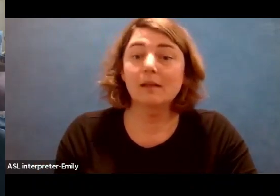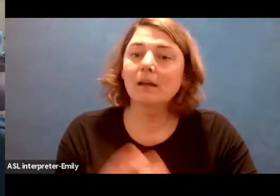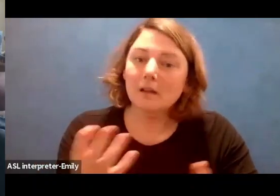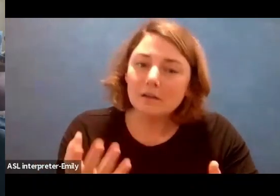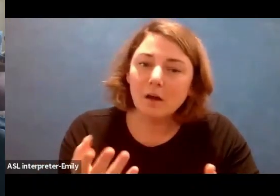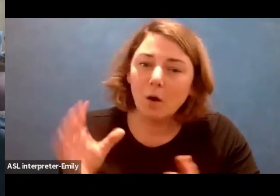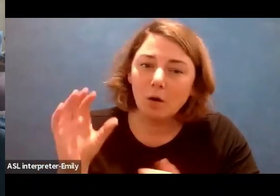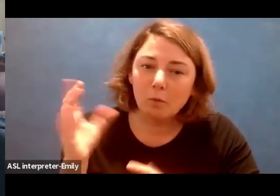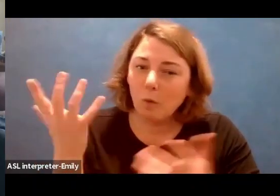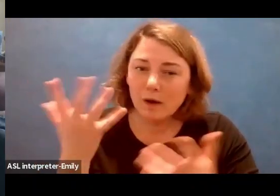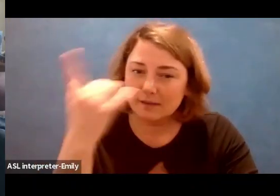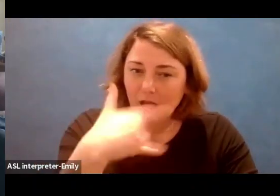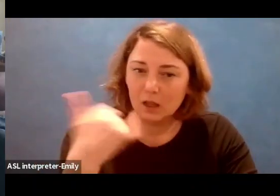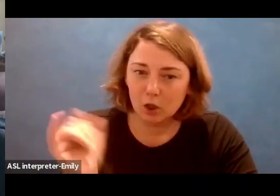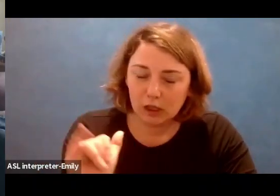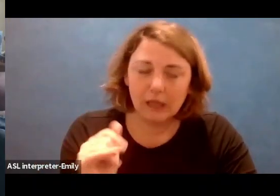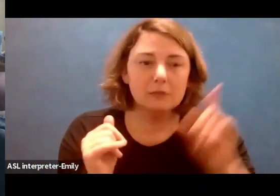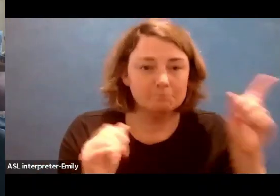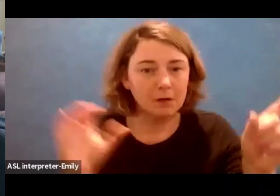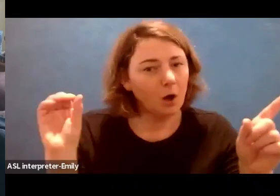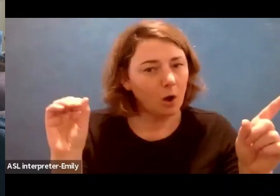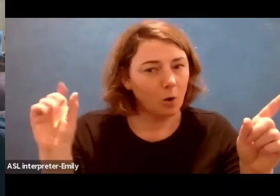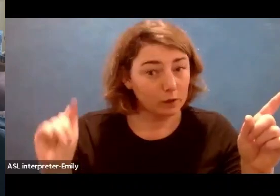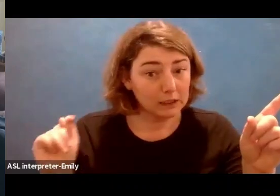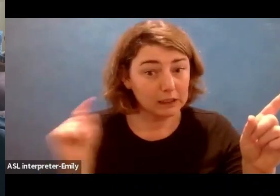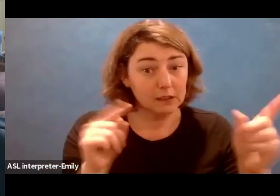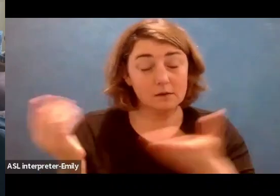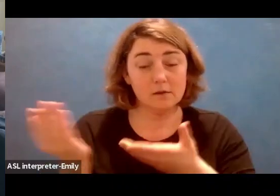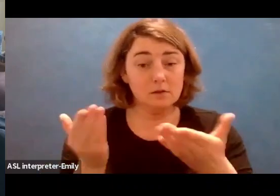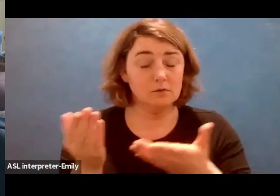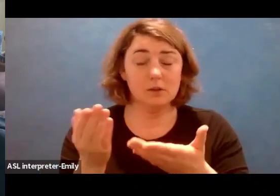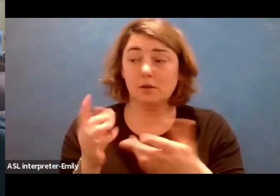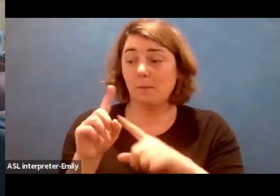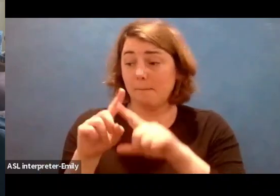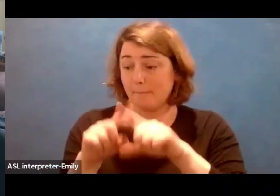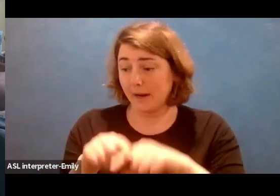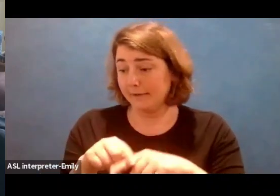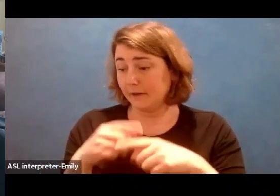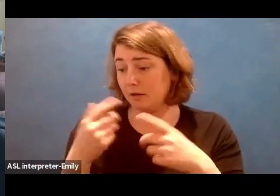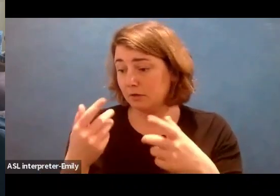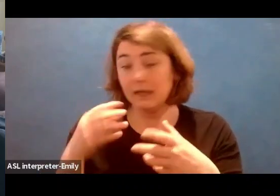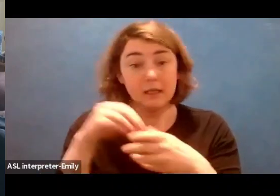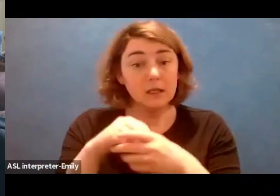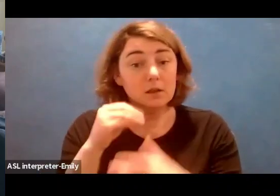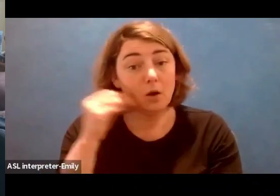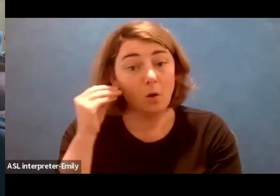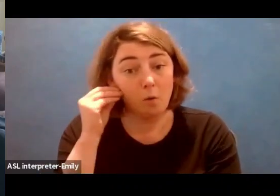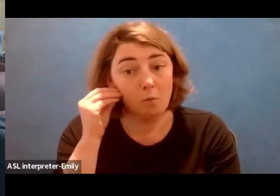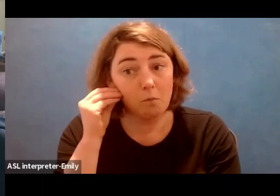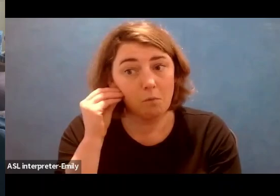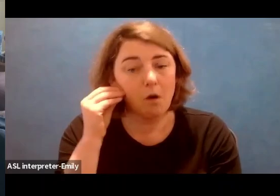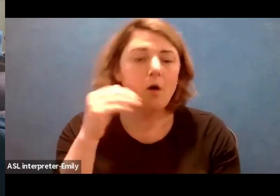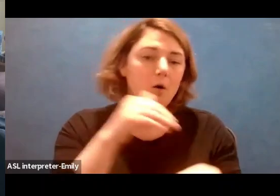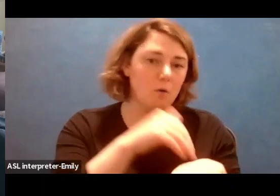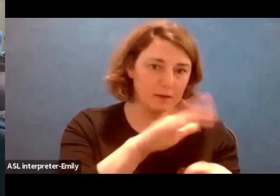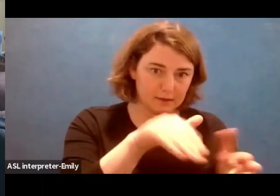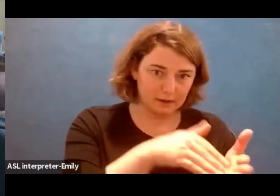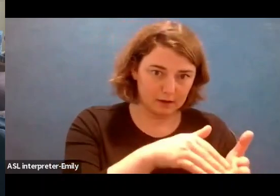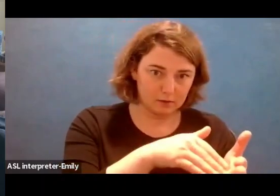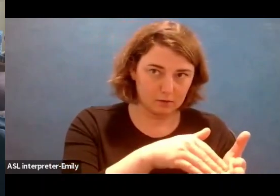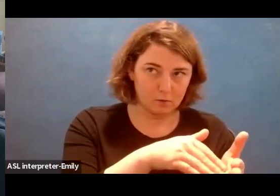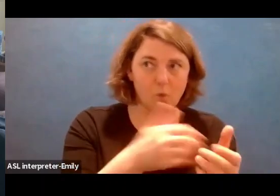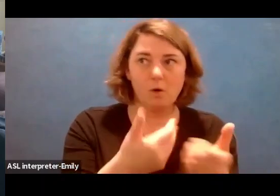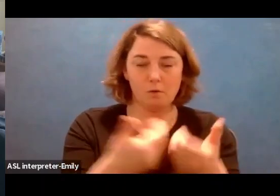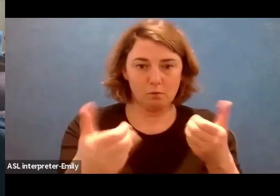So what does that look like? Our occupational therapy services are based in the home or at our center or